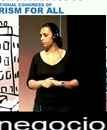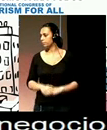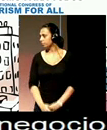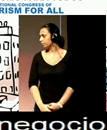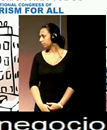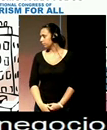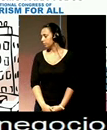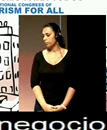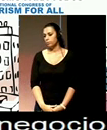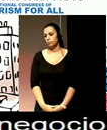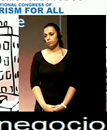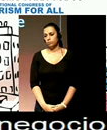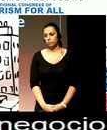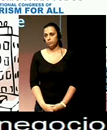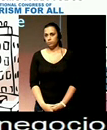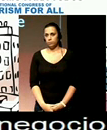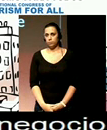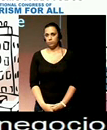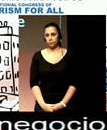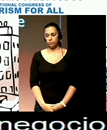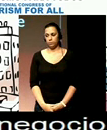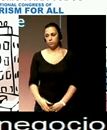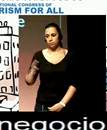enjoy their visit in their preferred way.